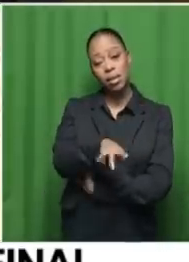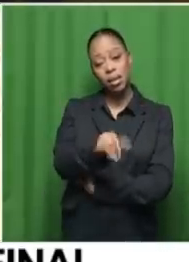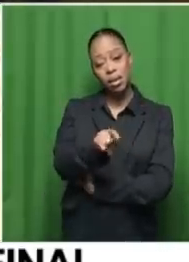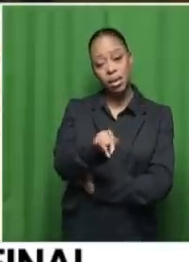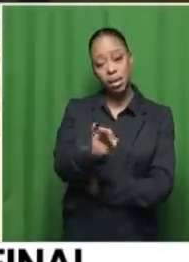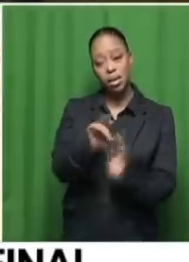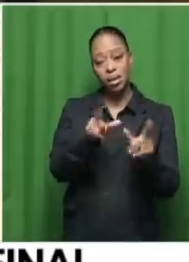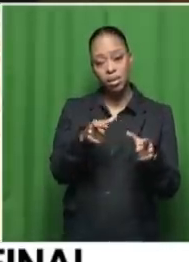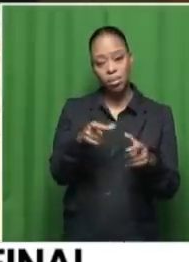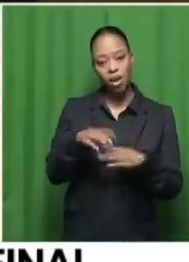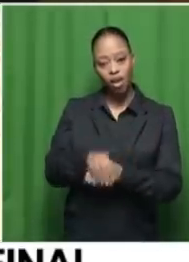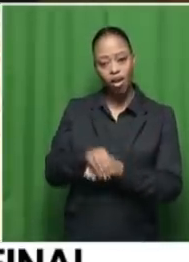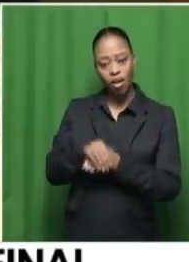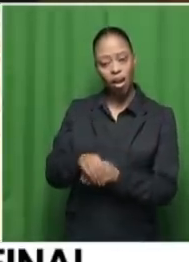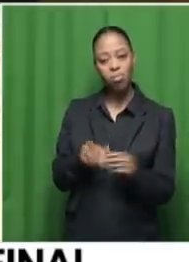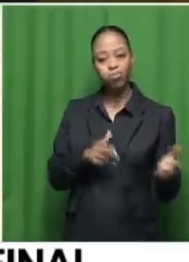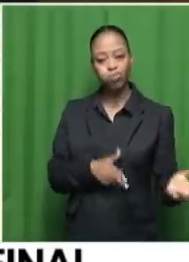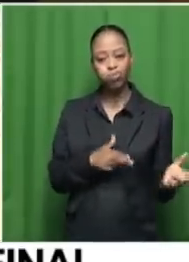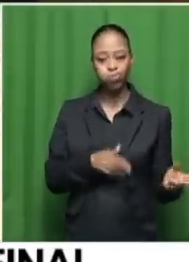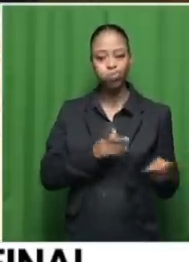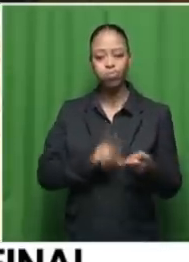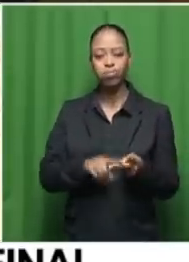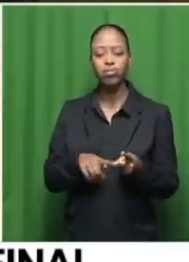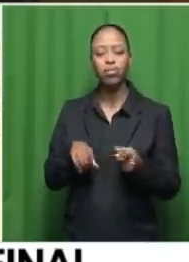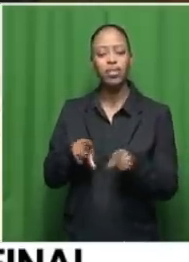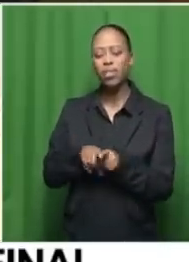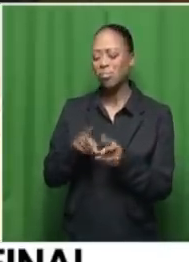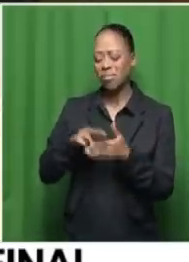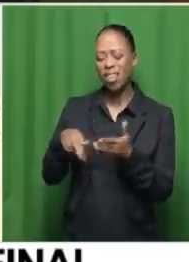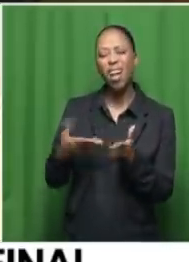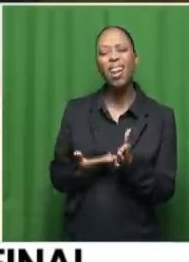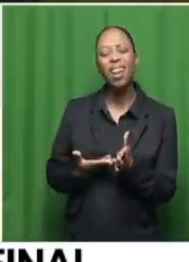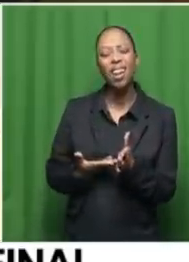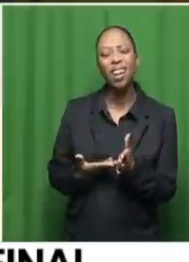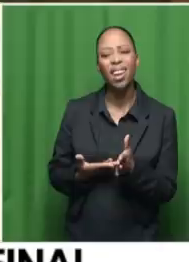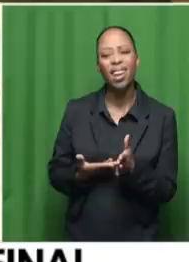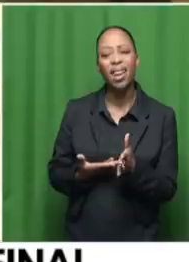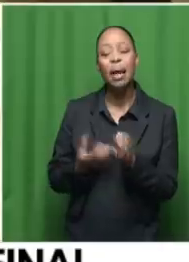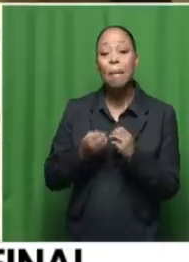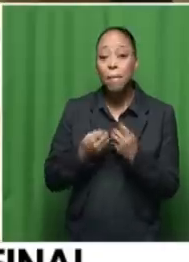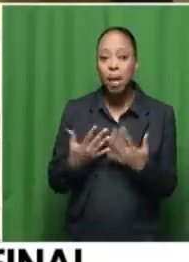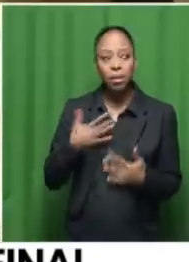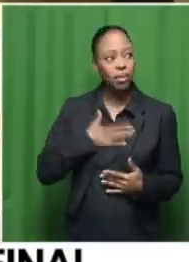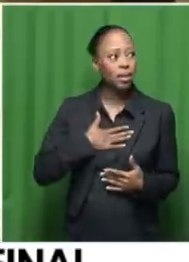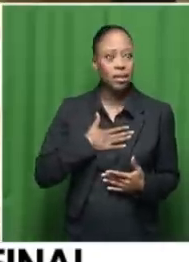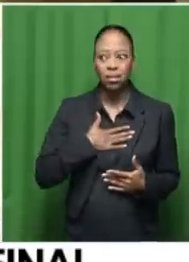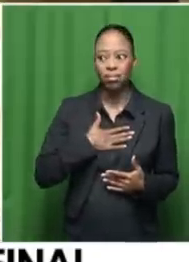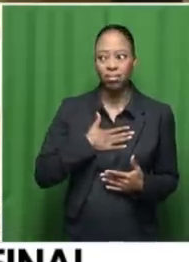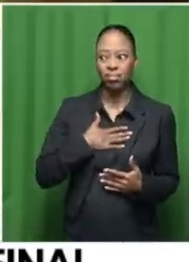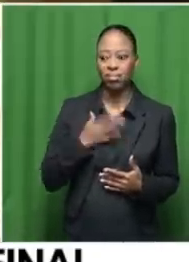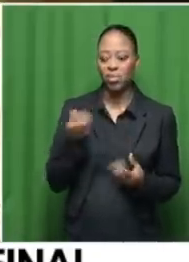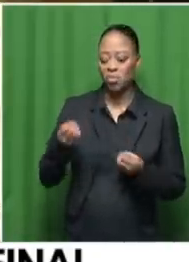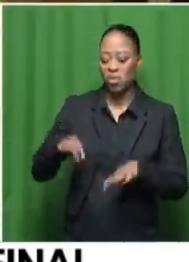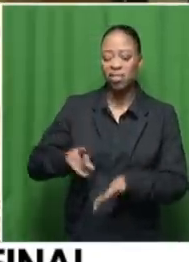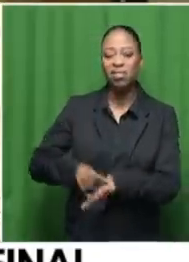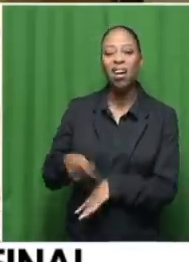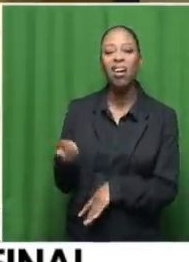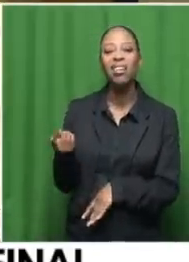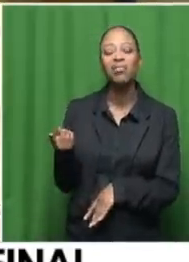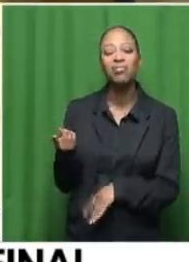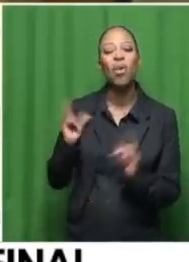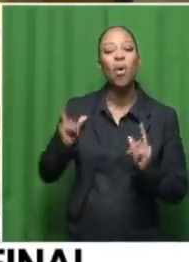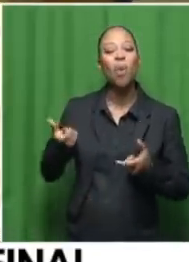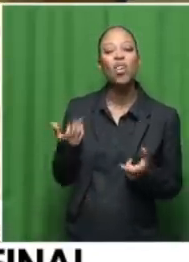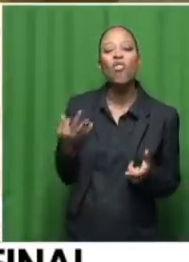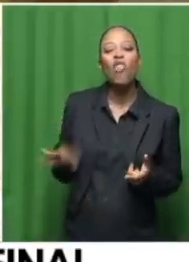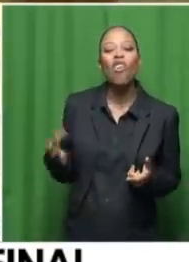example, on the arms deal and the outcome there. So many South Africans feel that this is just a waste of time.